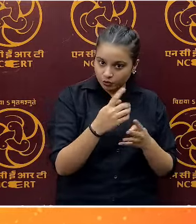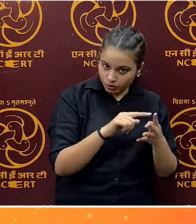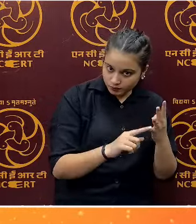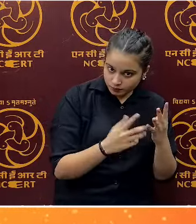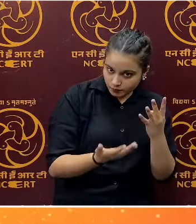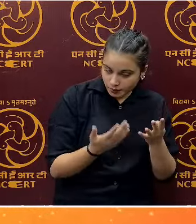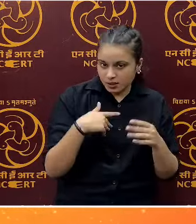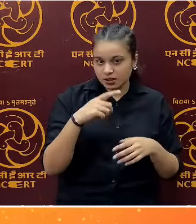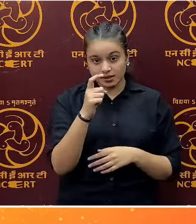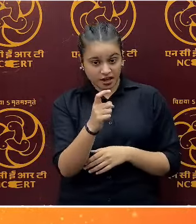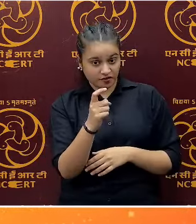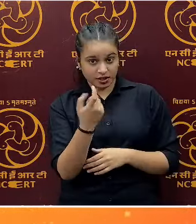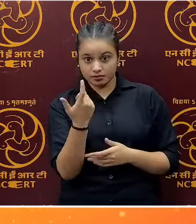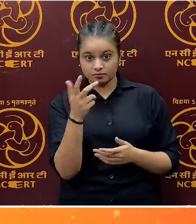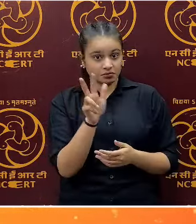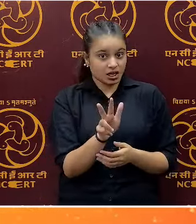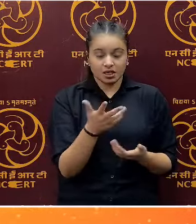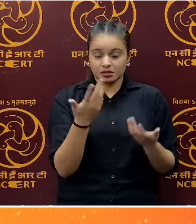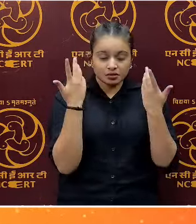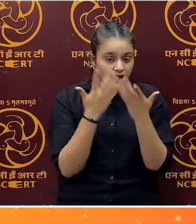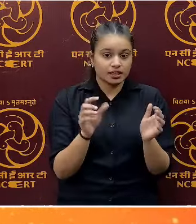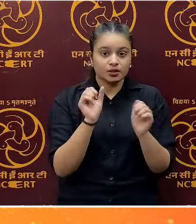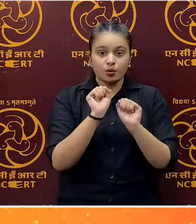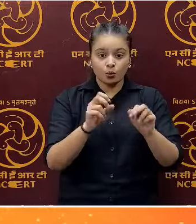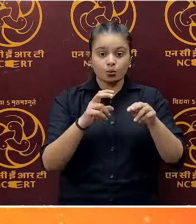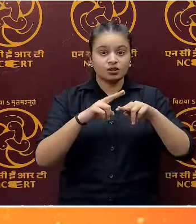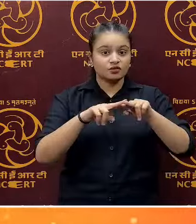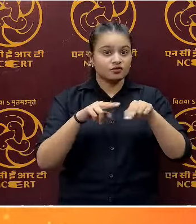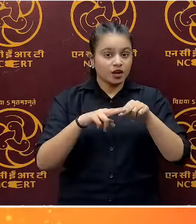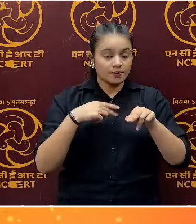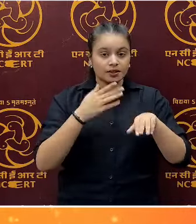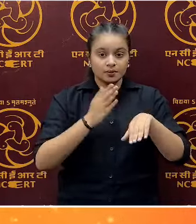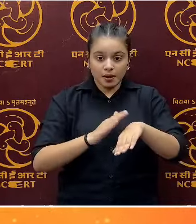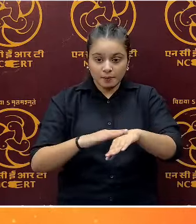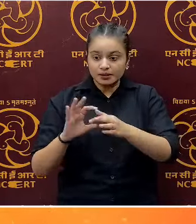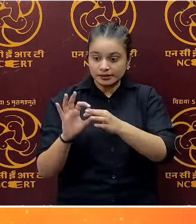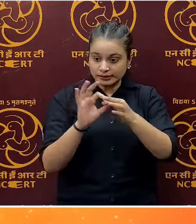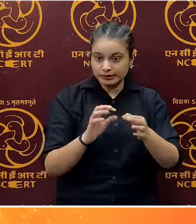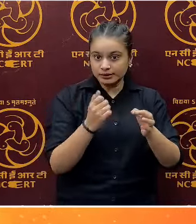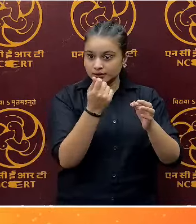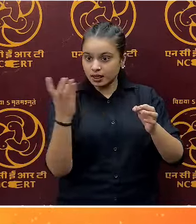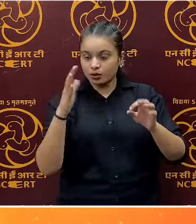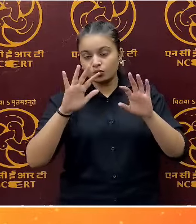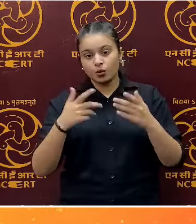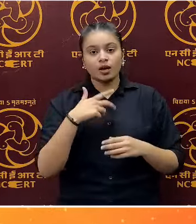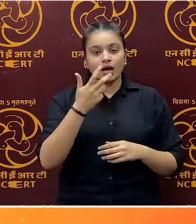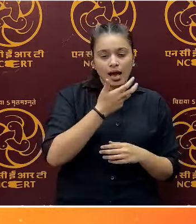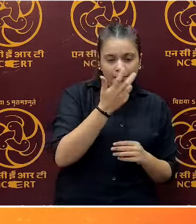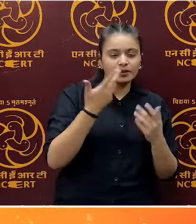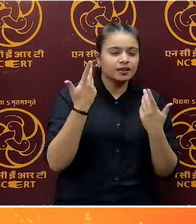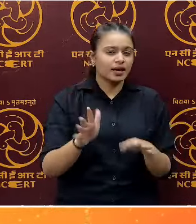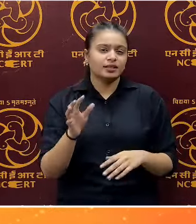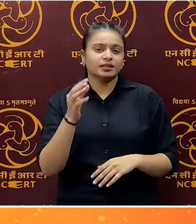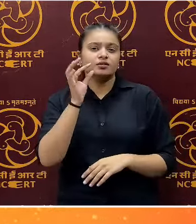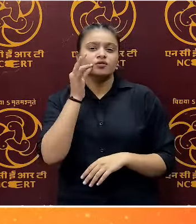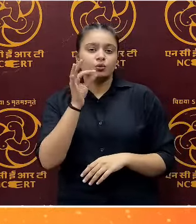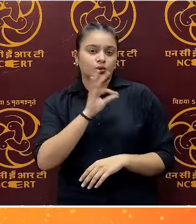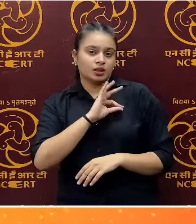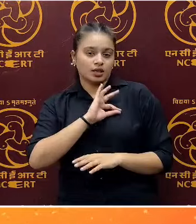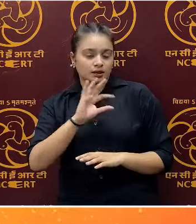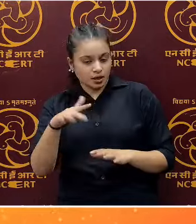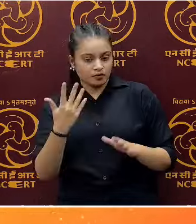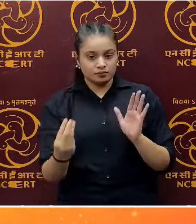family, some 7. So, according to the family members, you can create these apples or any other fruit that you like, and you can paste the